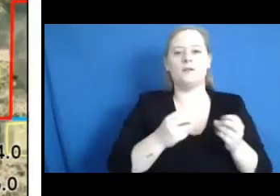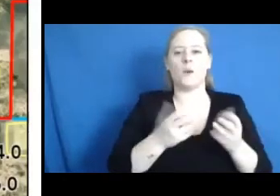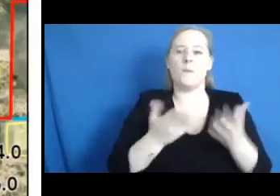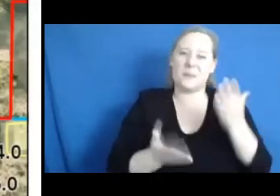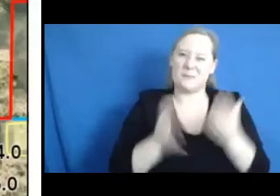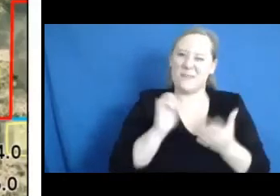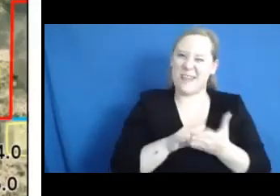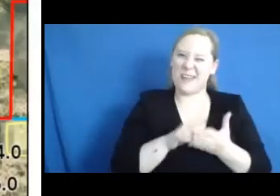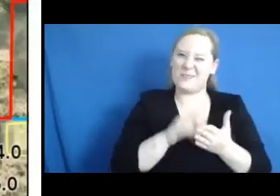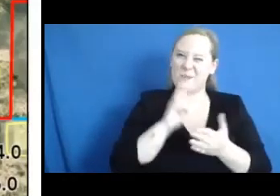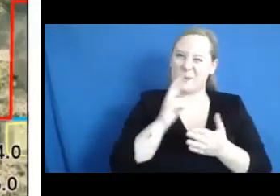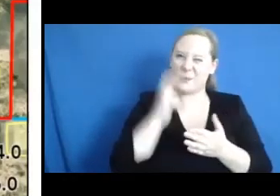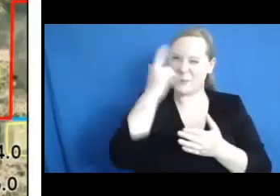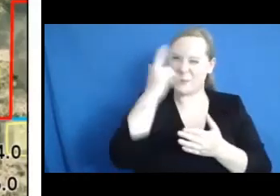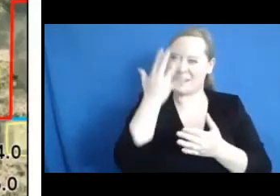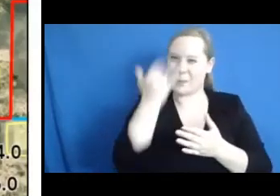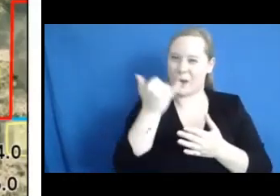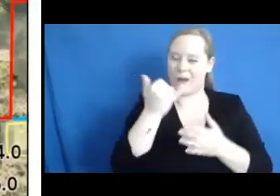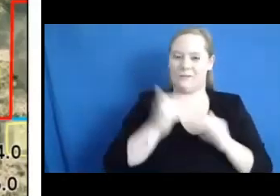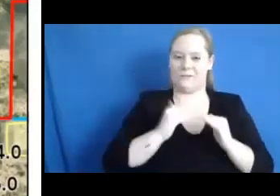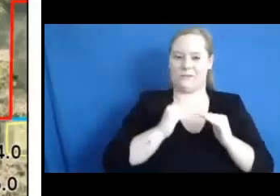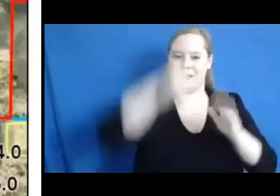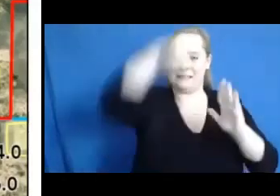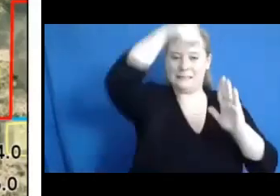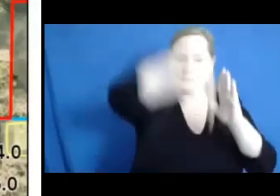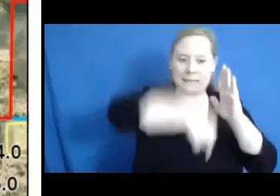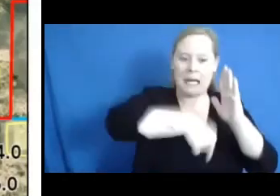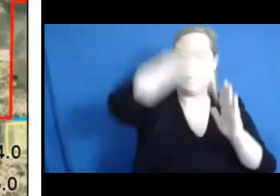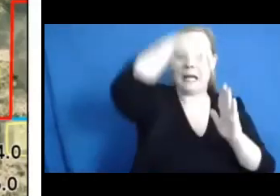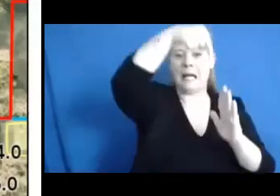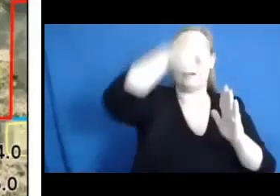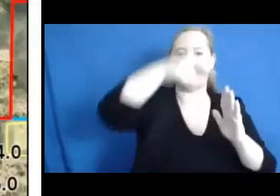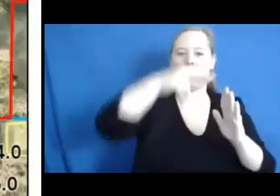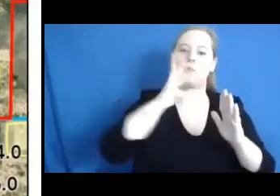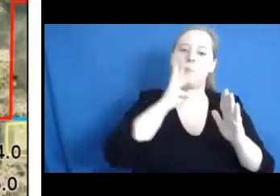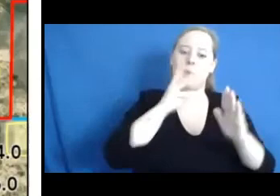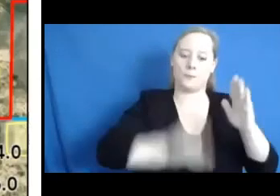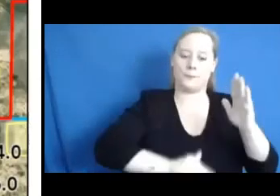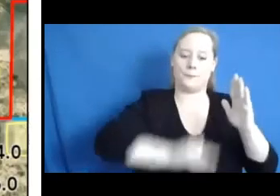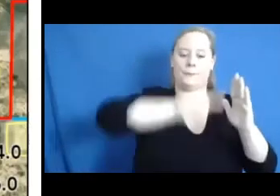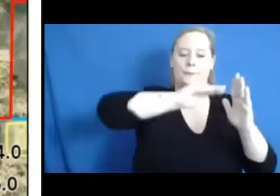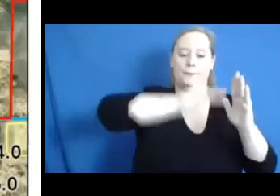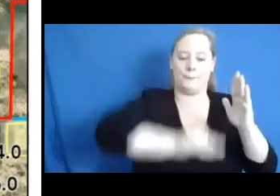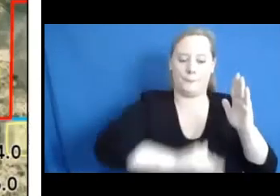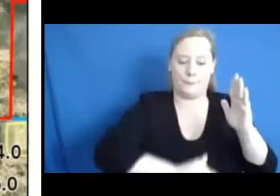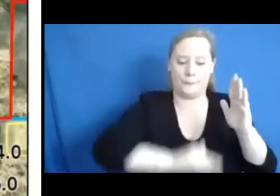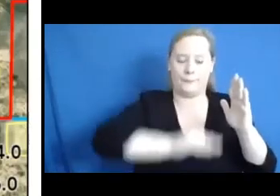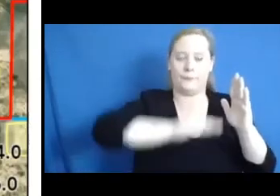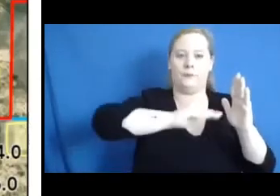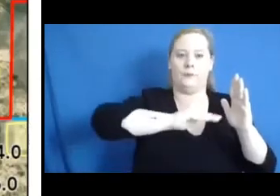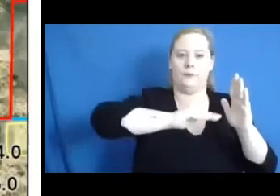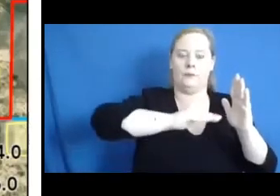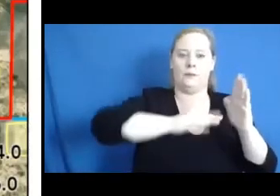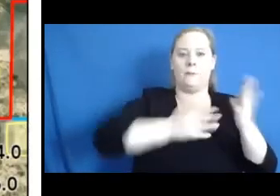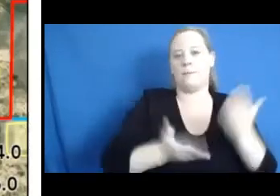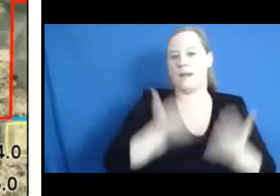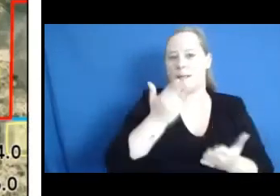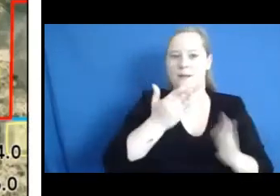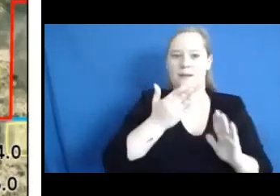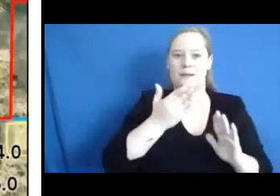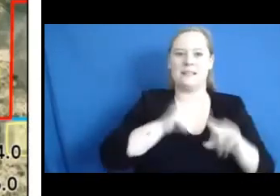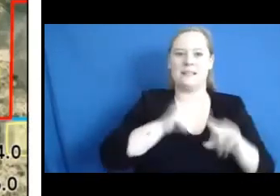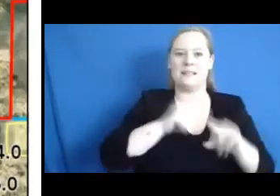maybe the water table is changing over time, driving some differences in behavior. Maybe they're actually tapping into